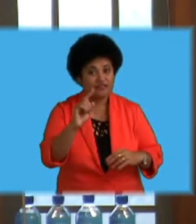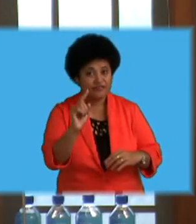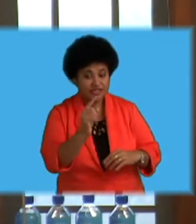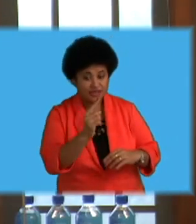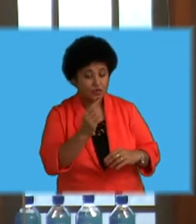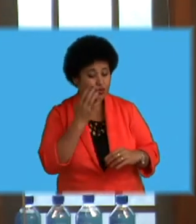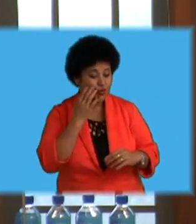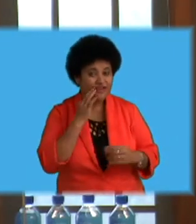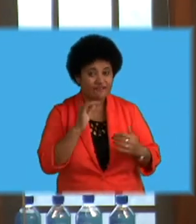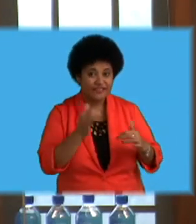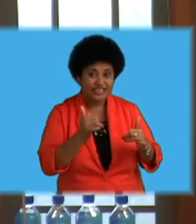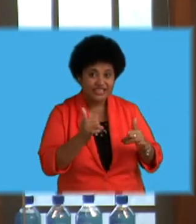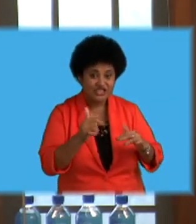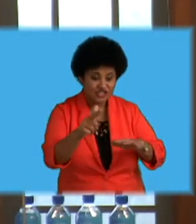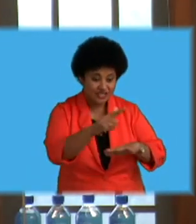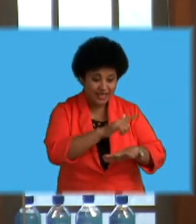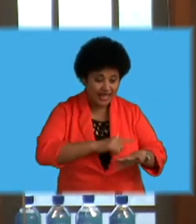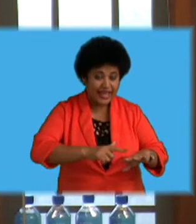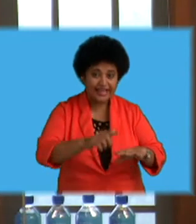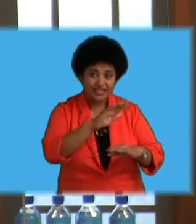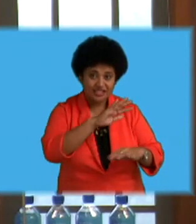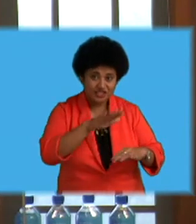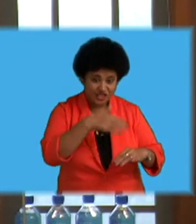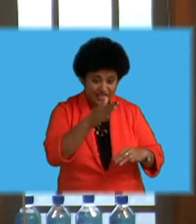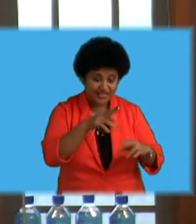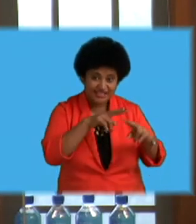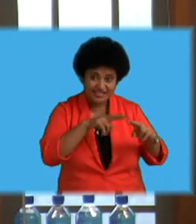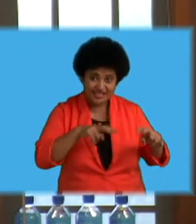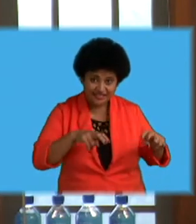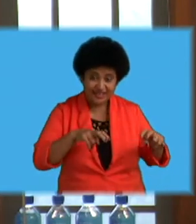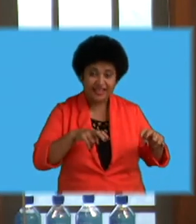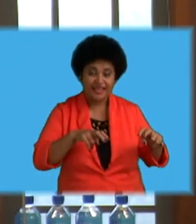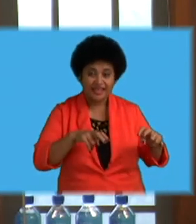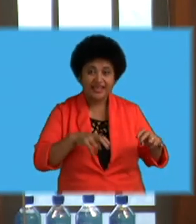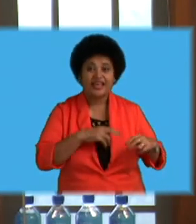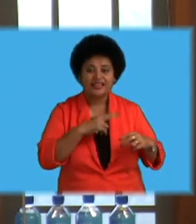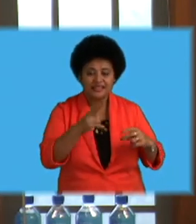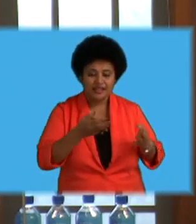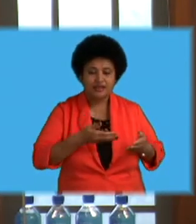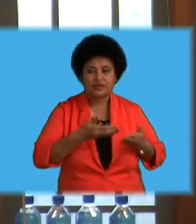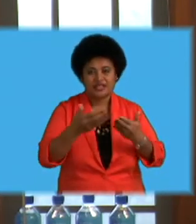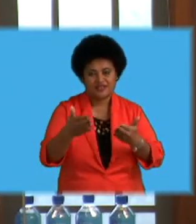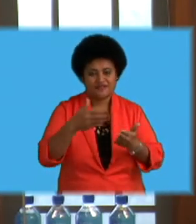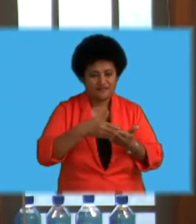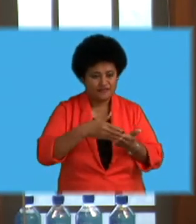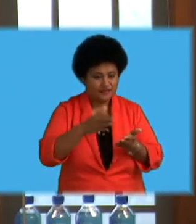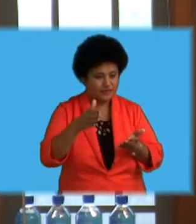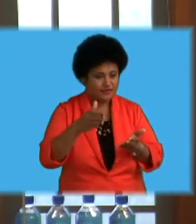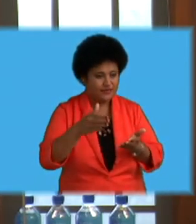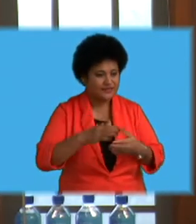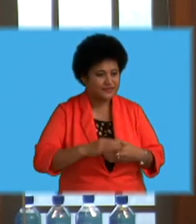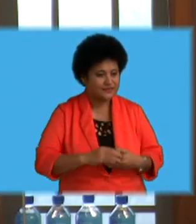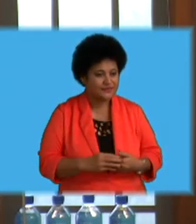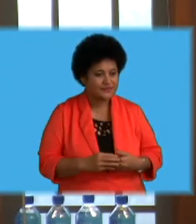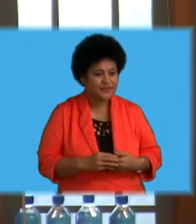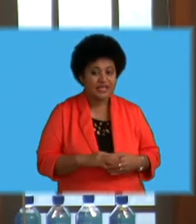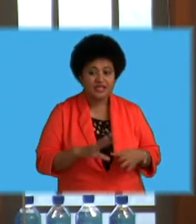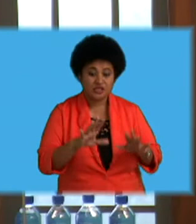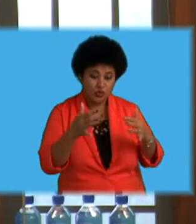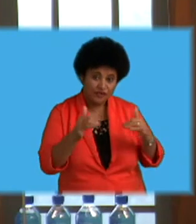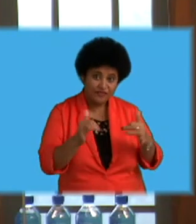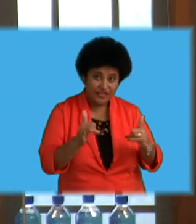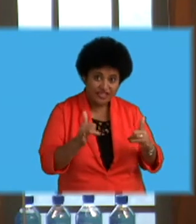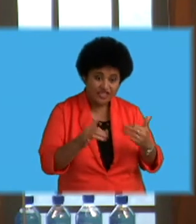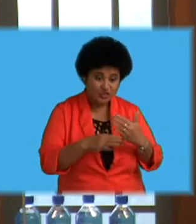a registered lease. So pending that, an approval notice is given to whoever